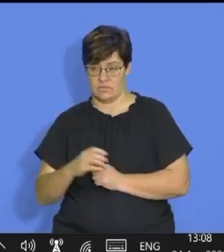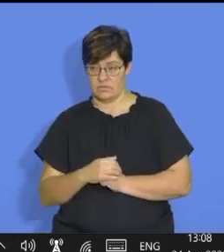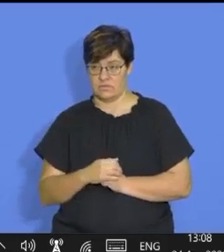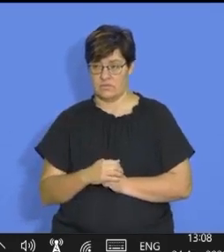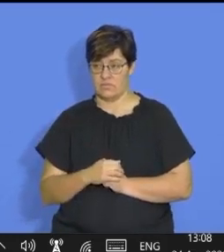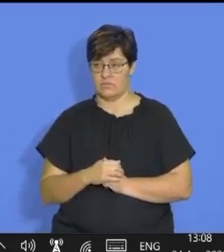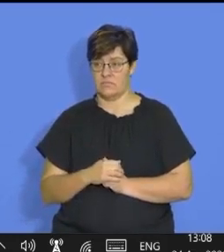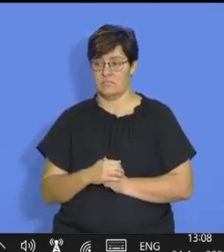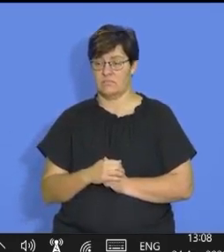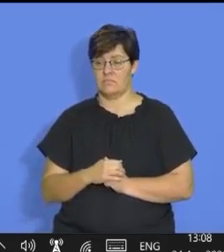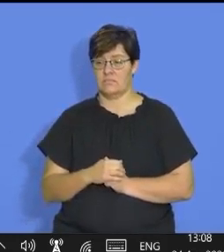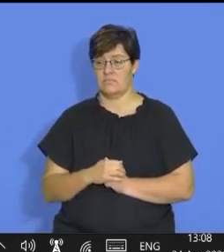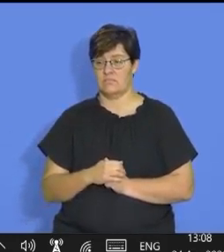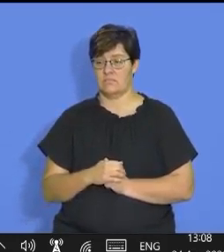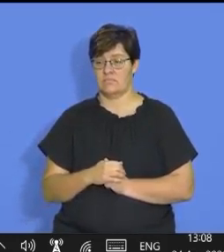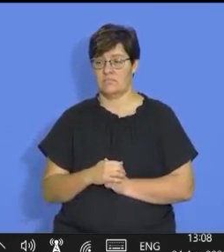both partners, so